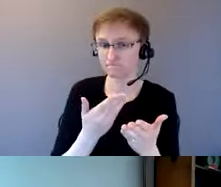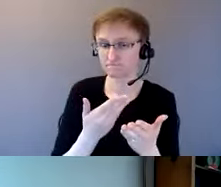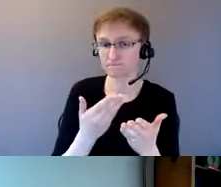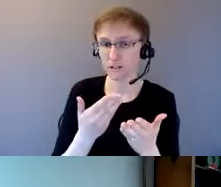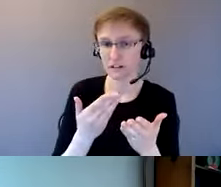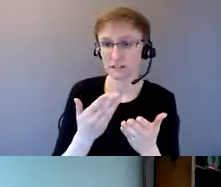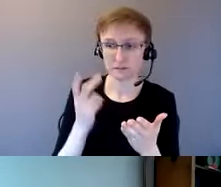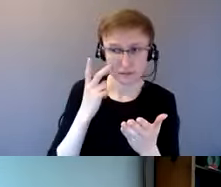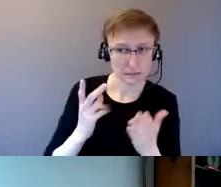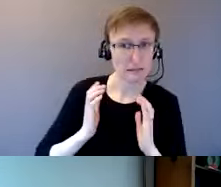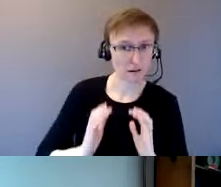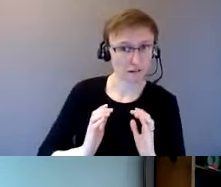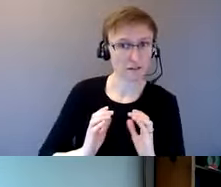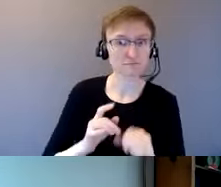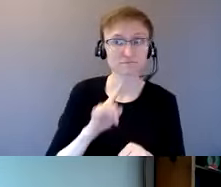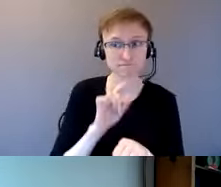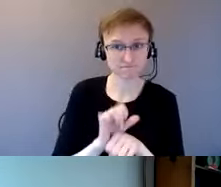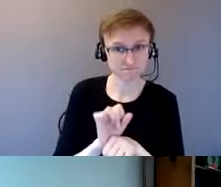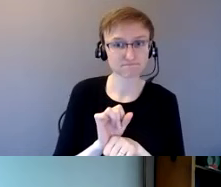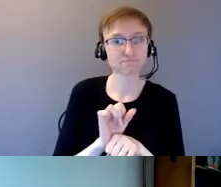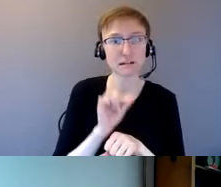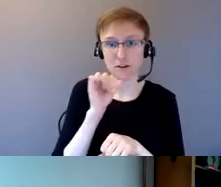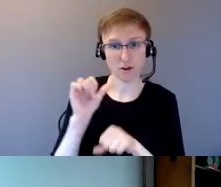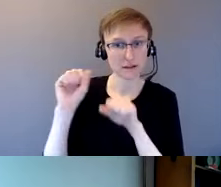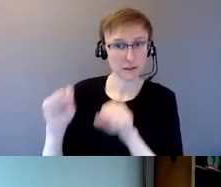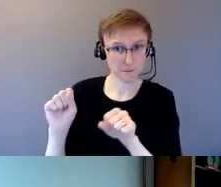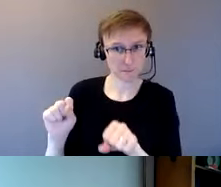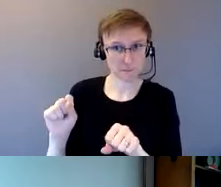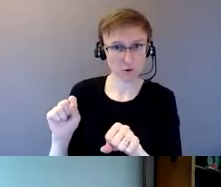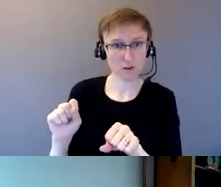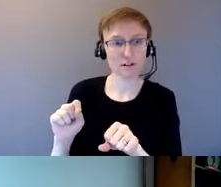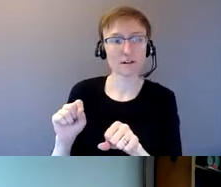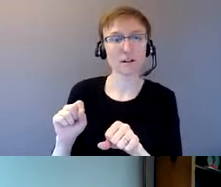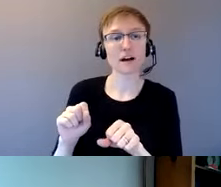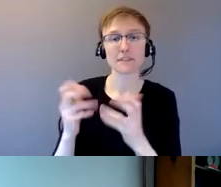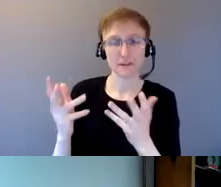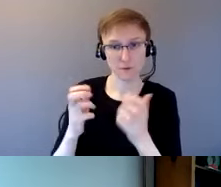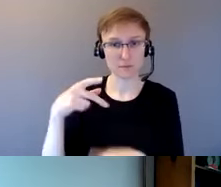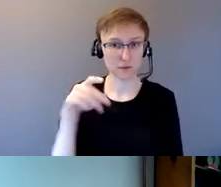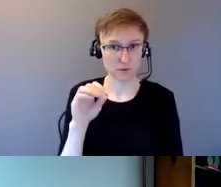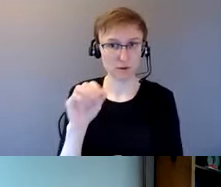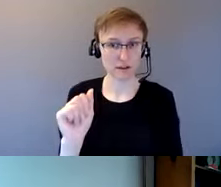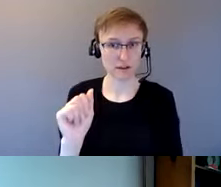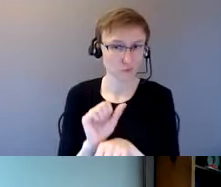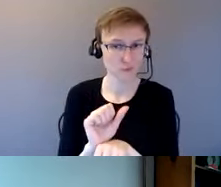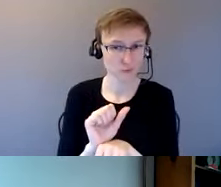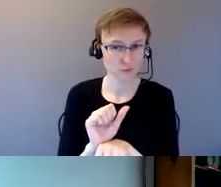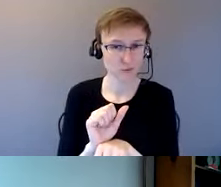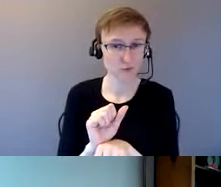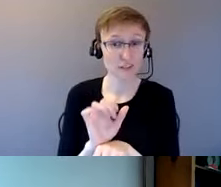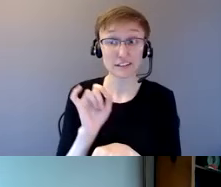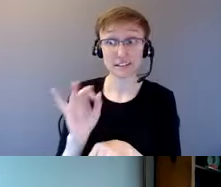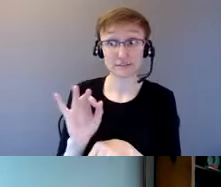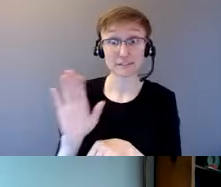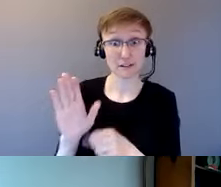is in fact incapable and that they're aware and wanting their power of attorney to work. So the more complicated a person's affairs are